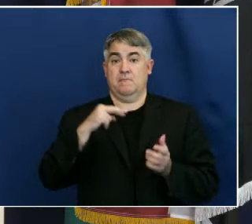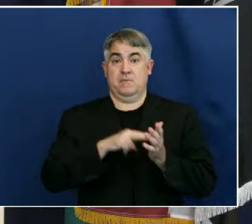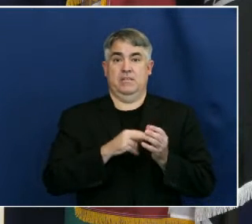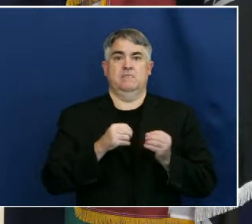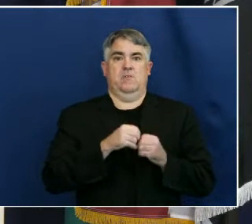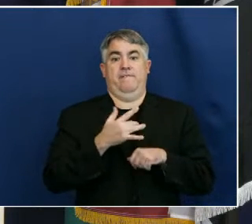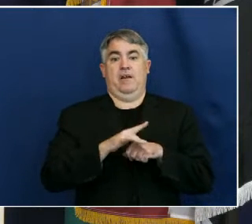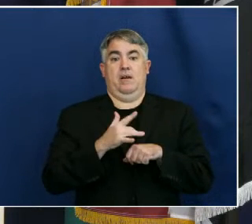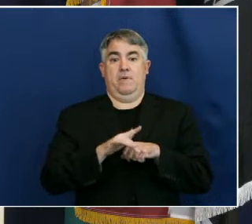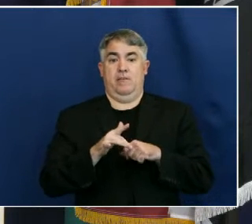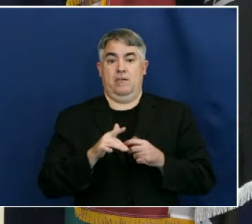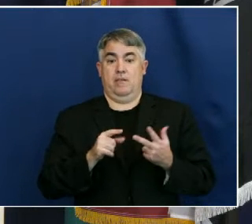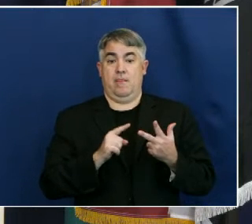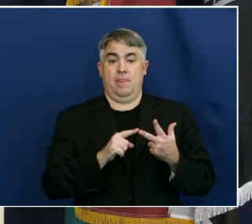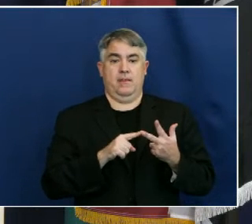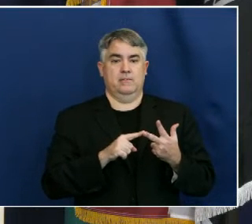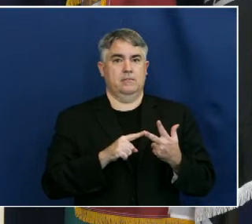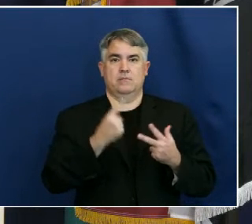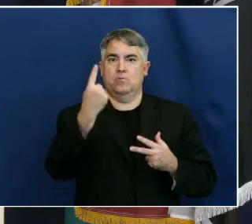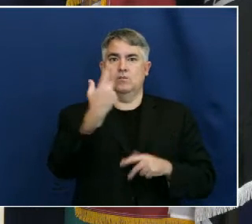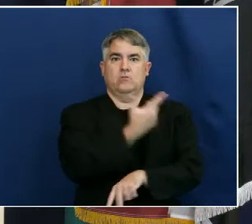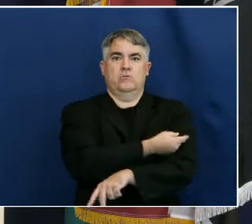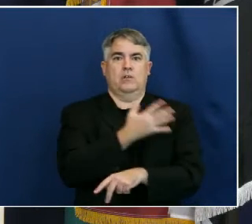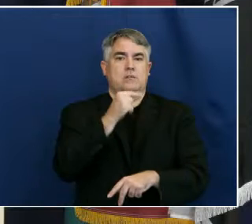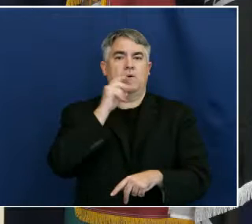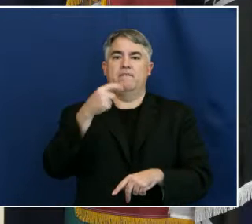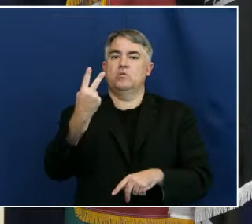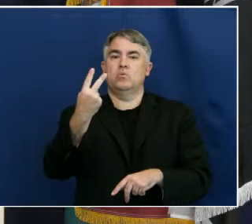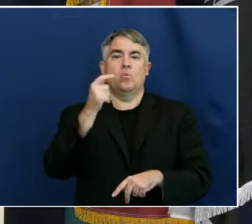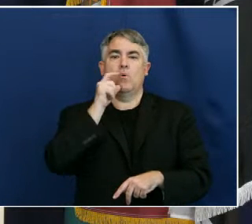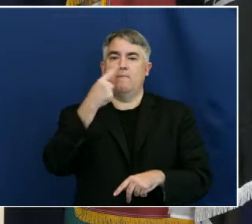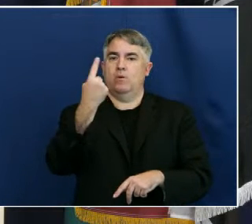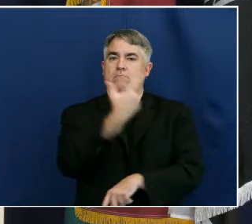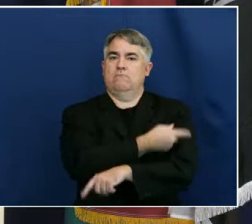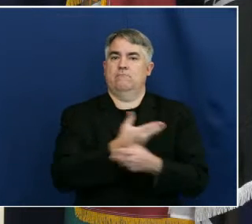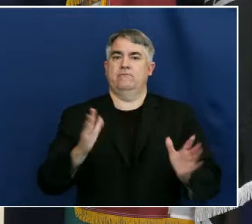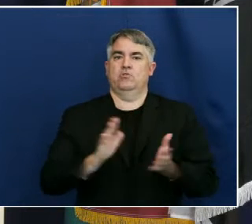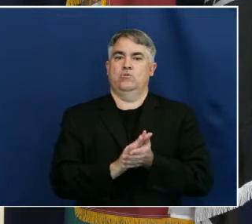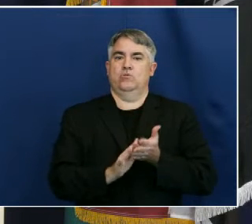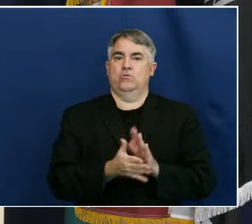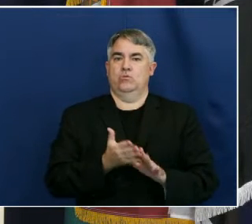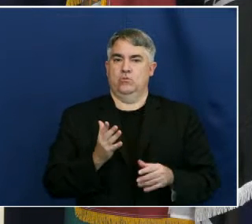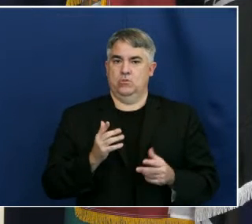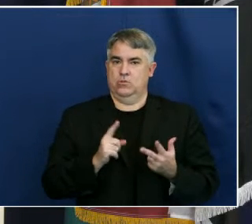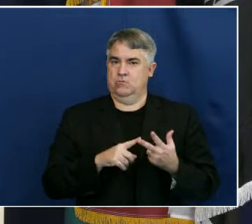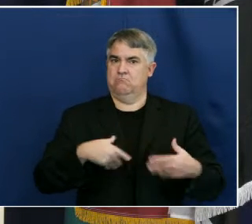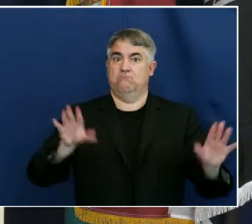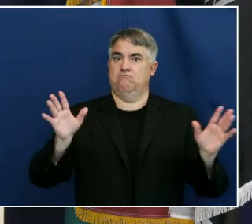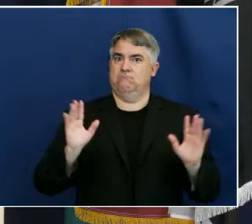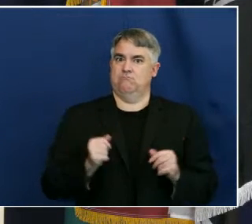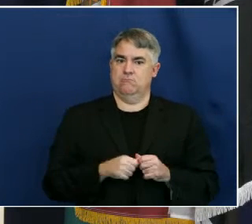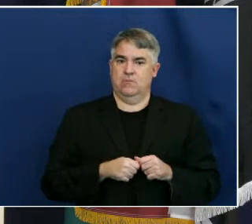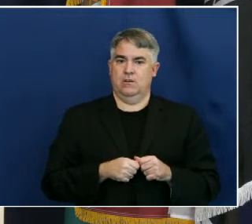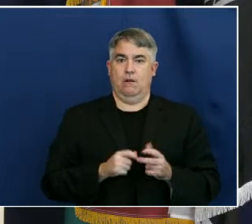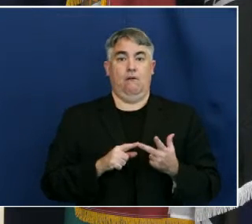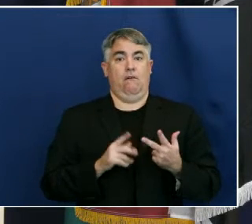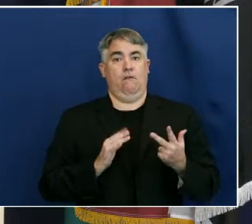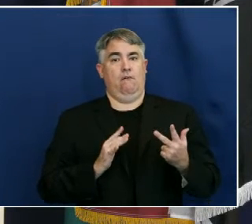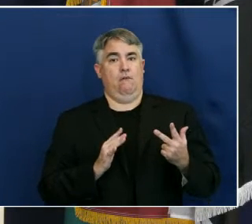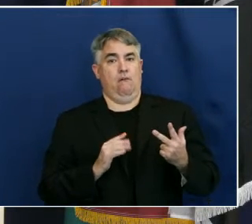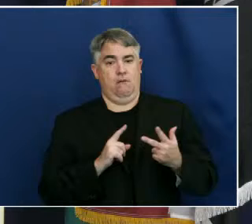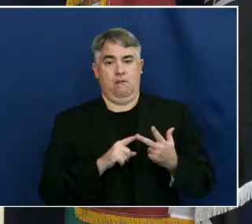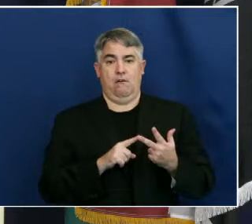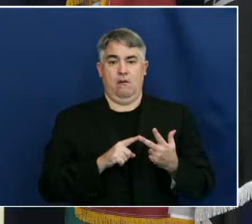dose, full utilization, just one shot and you're done, which could be very useful to augment in terms of